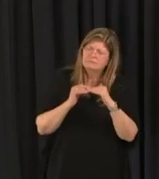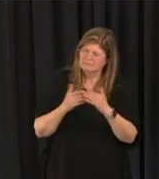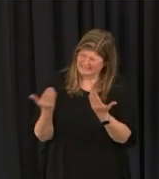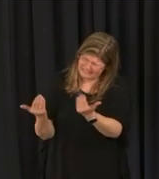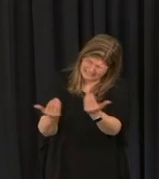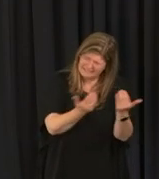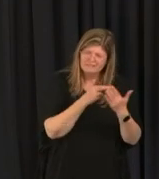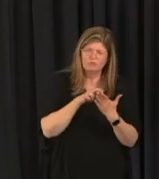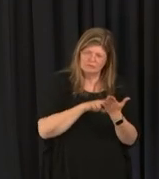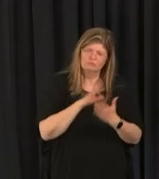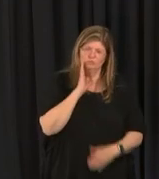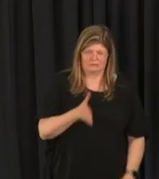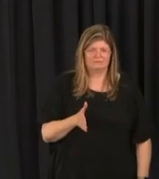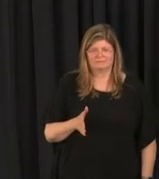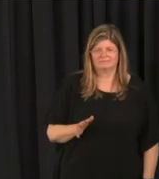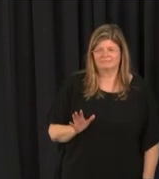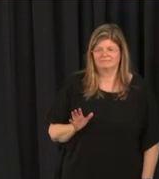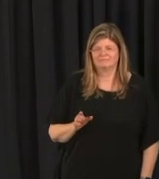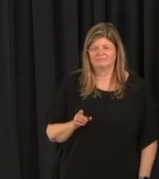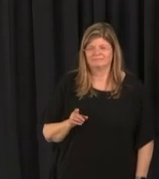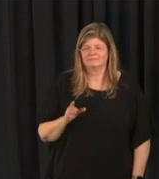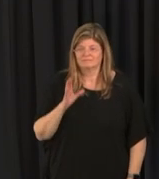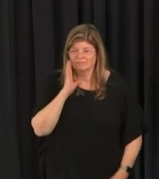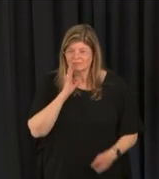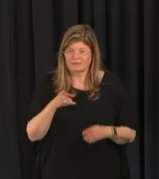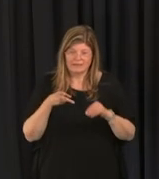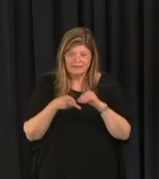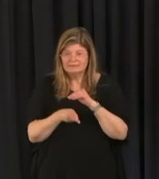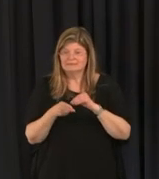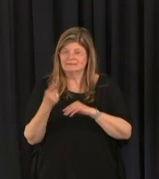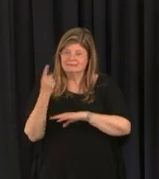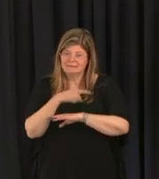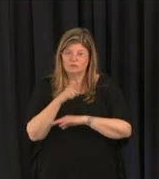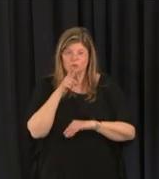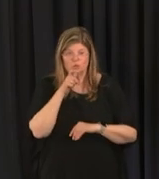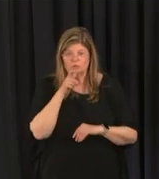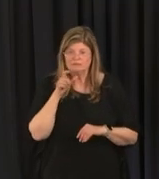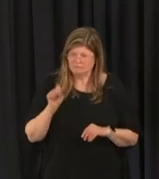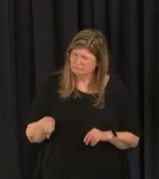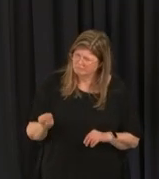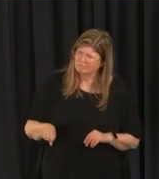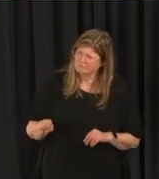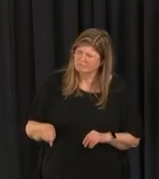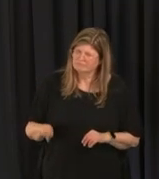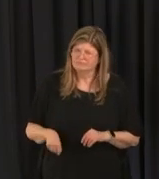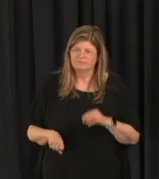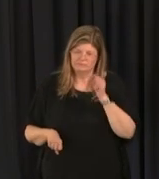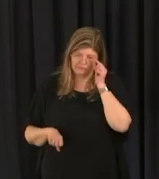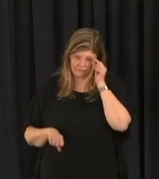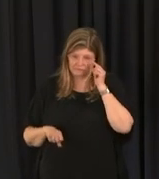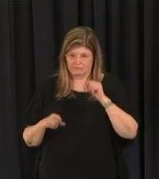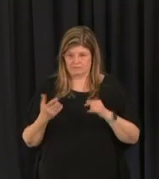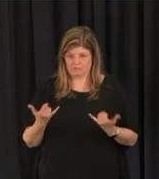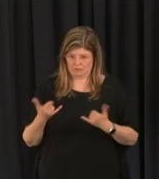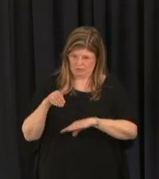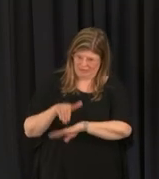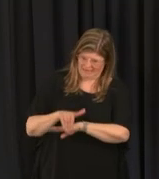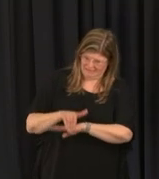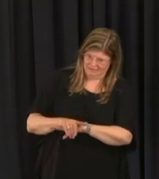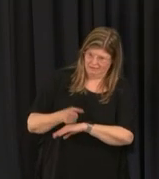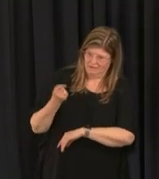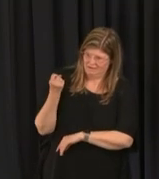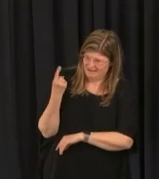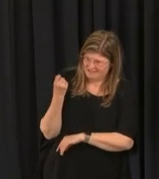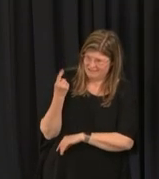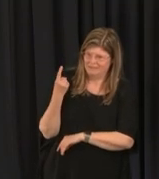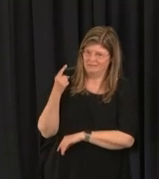registered. And would there be a cutoff date for when you would need to Yeah, fill up? so as the cutoff mayor is mentioned, tonight. 11:59